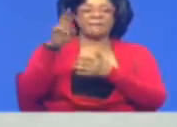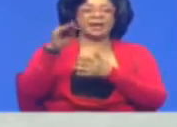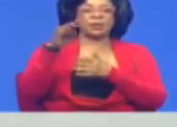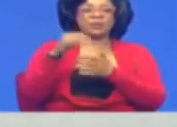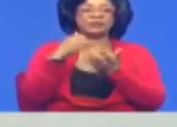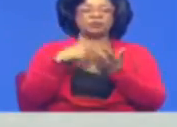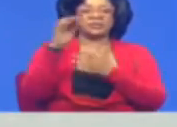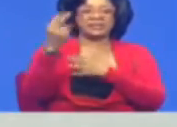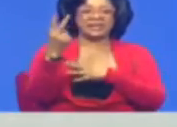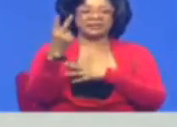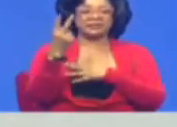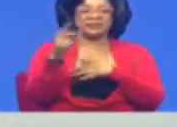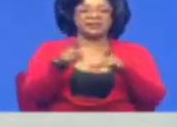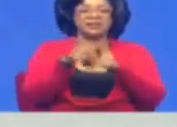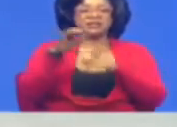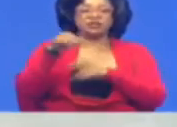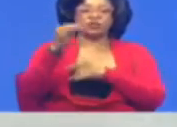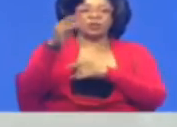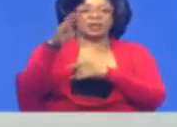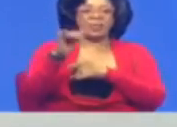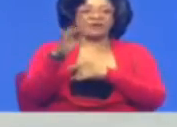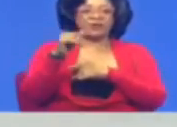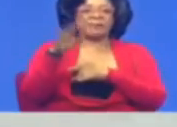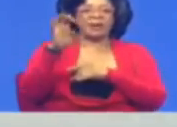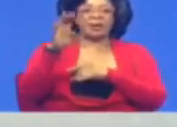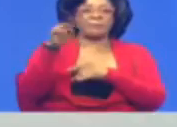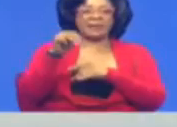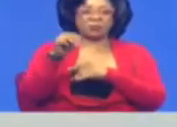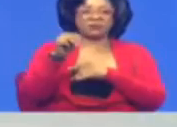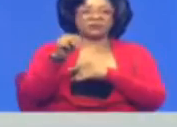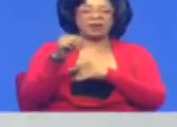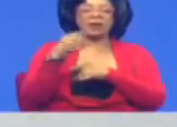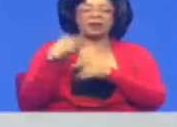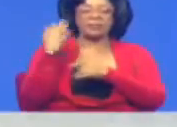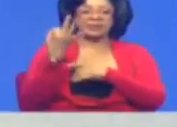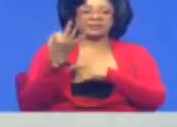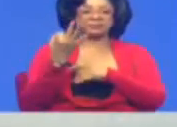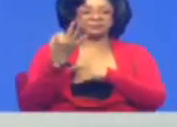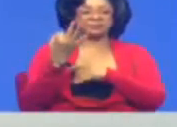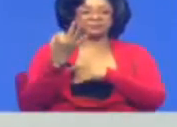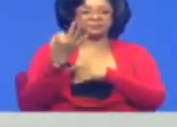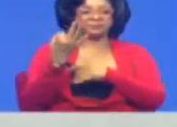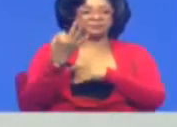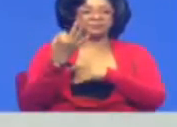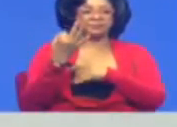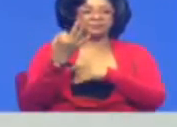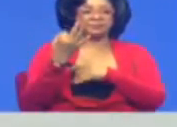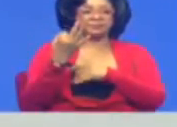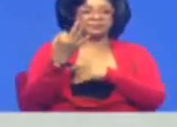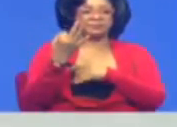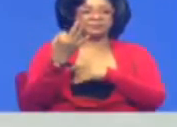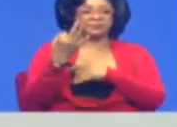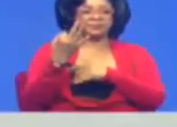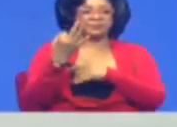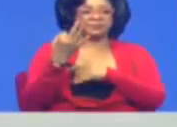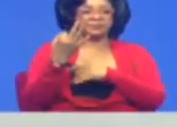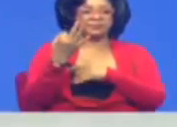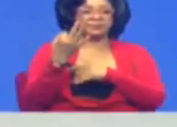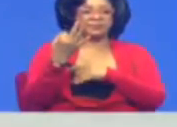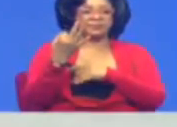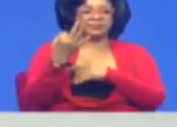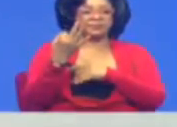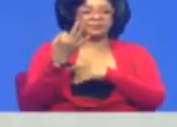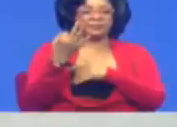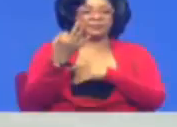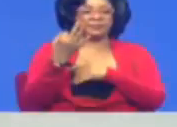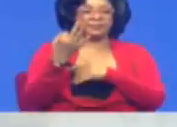second, as Judith Courier from Elgeyo Marakwet came in third. Athletics, we have had sessions,